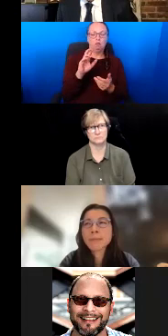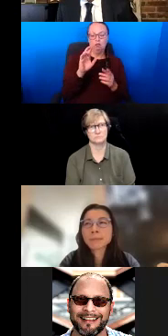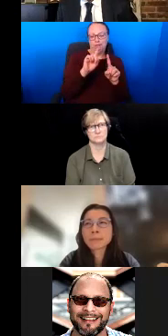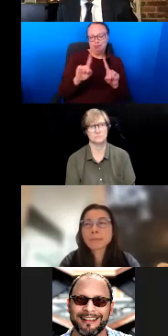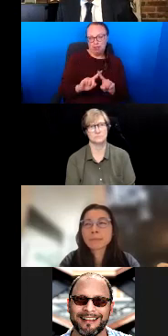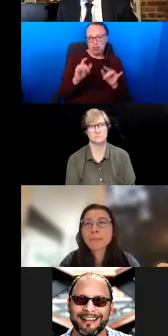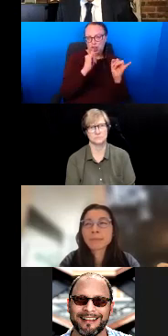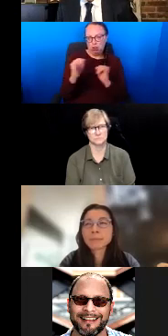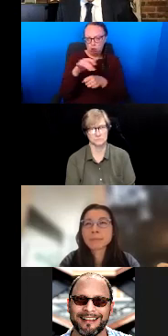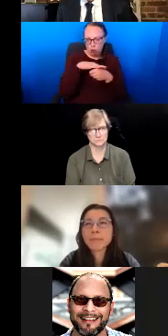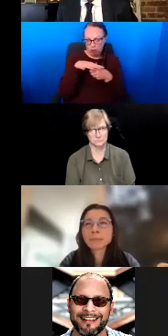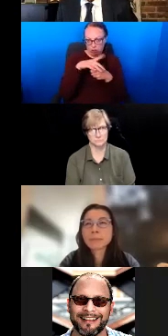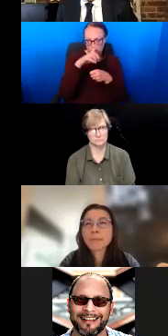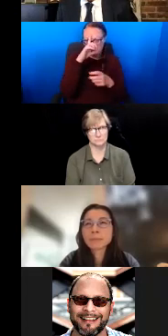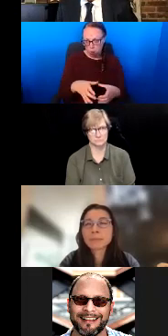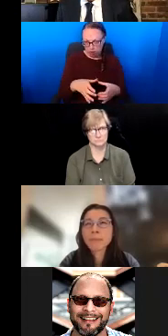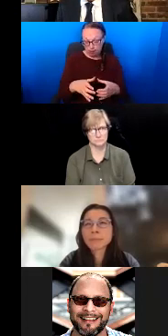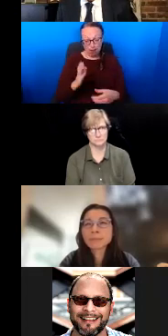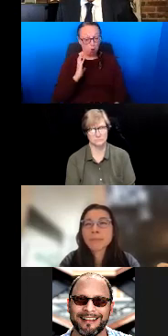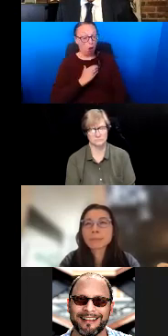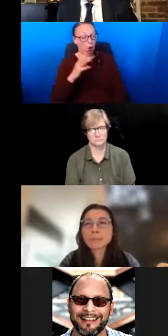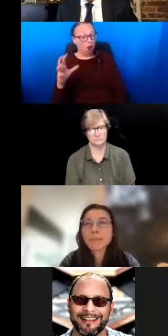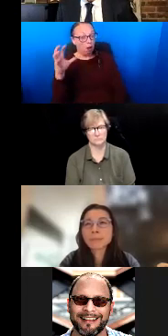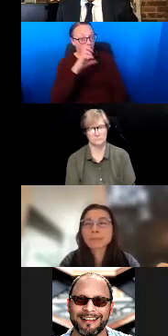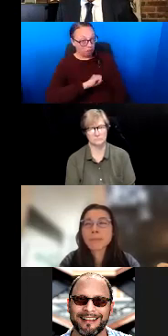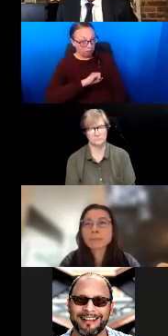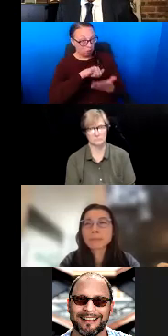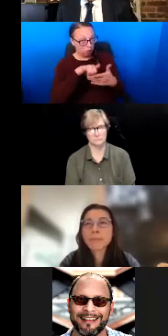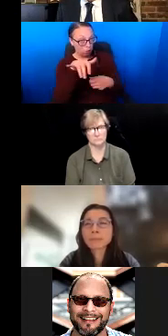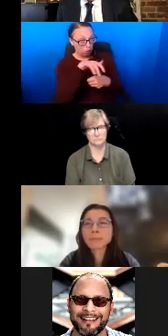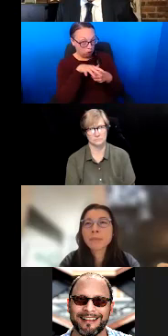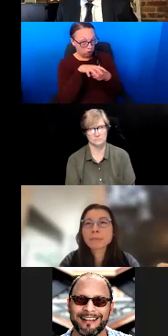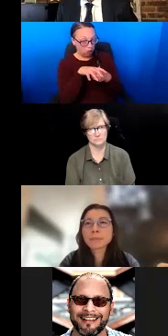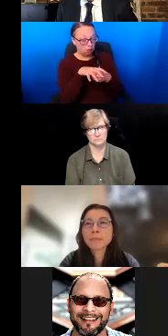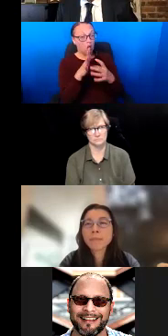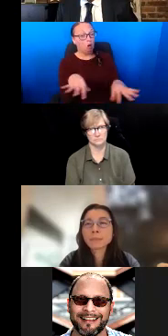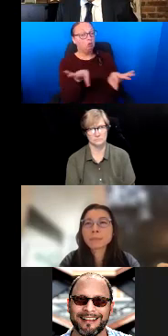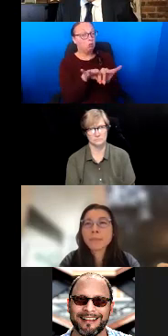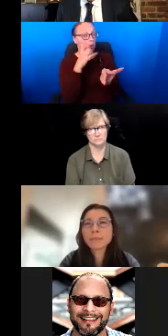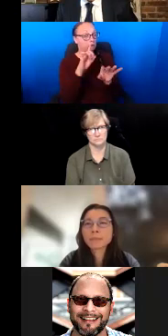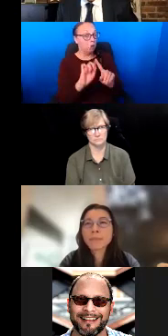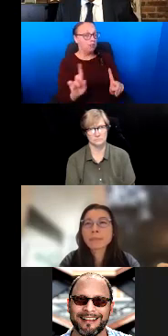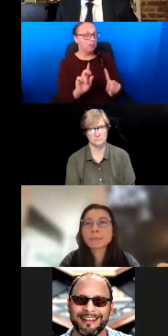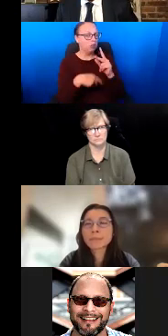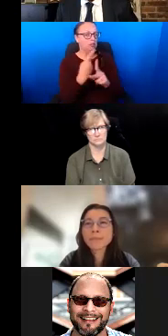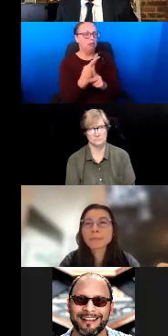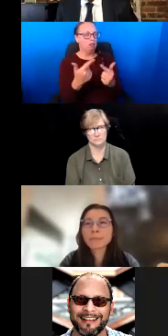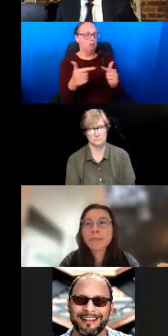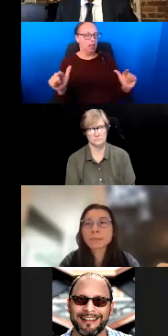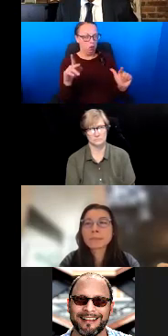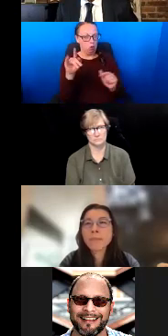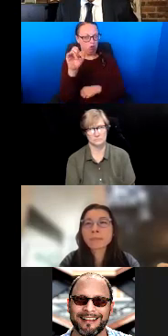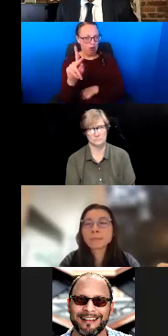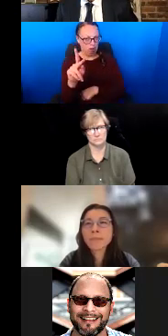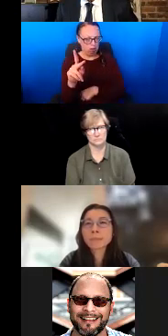of our hypotheses is that these properties are relevant for different kinds of language tasks. So for instance,